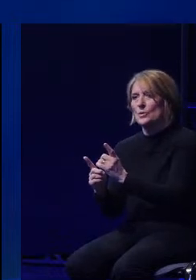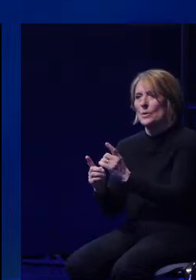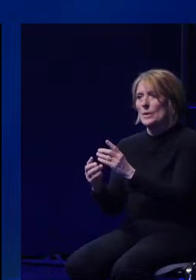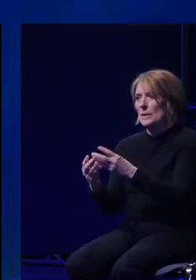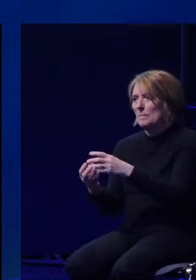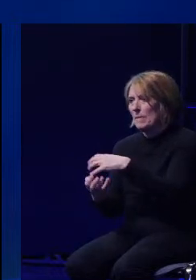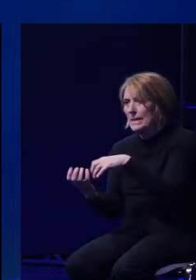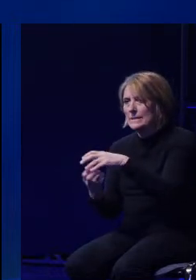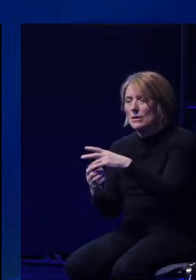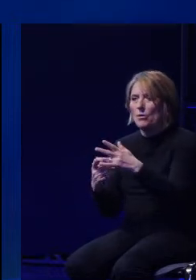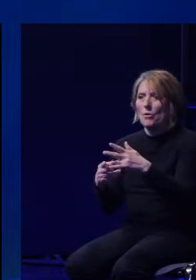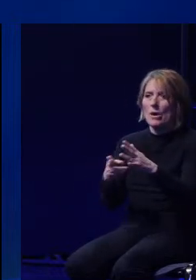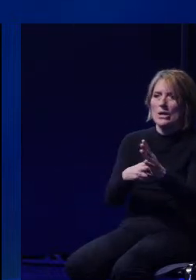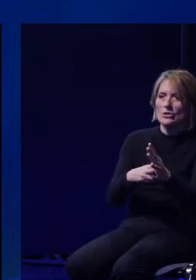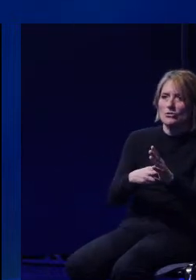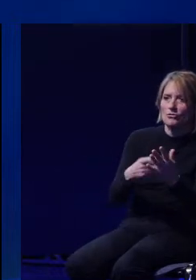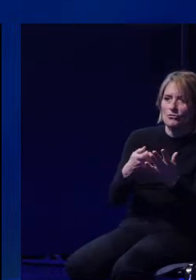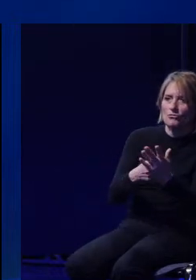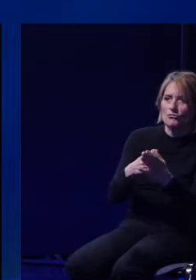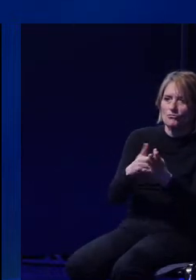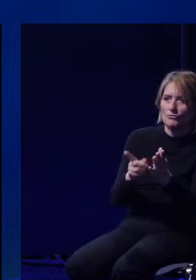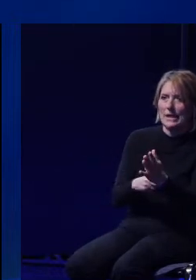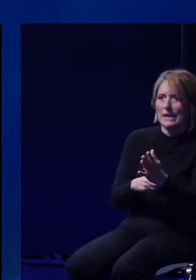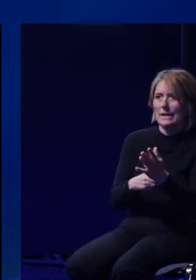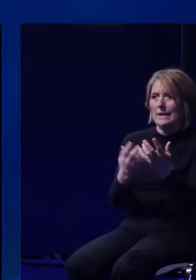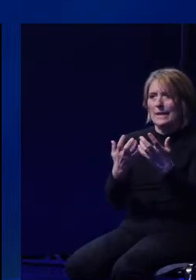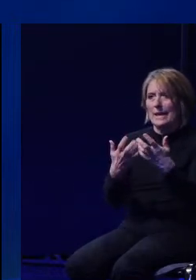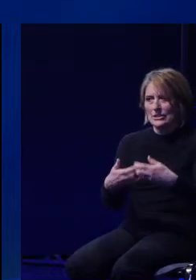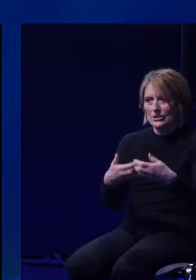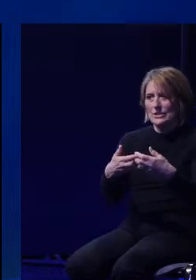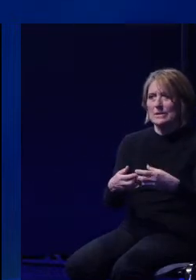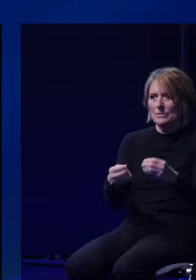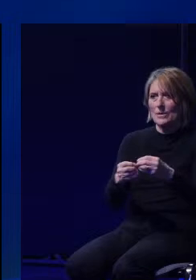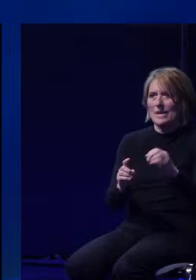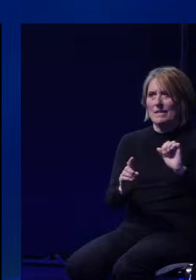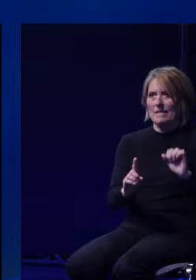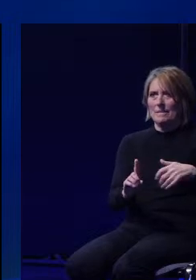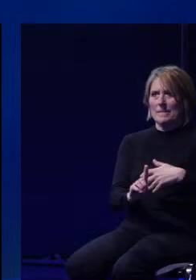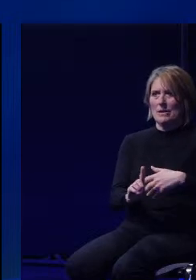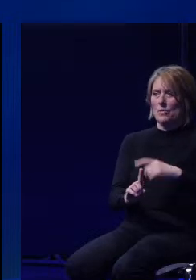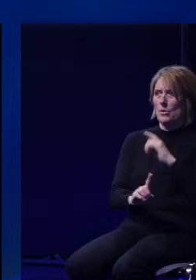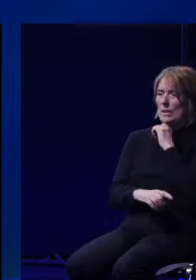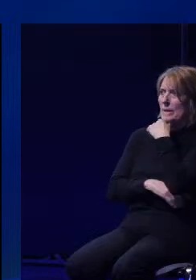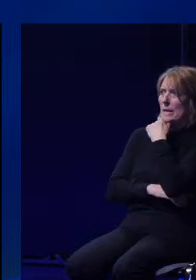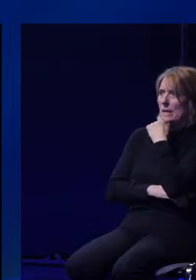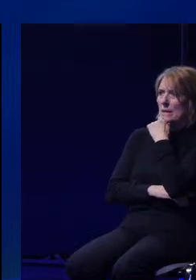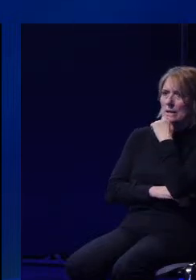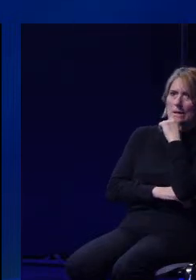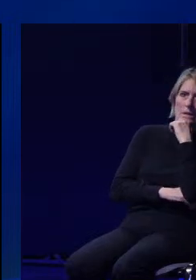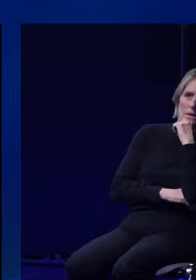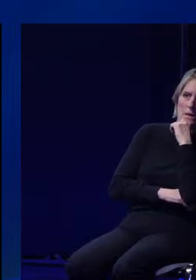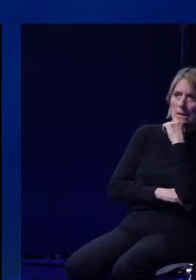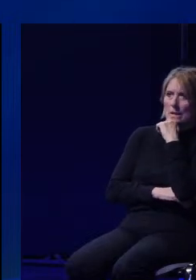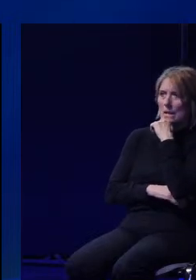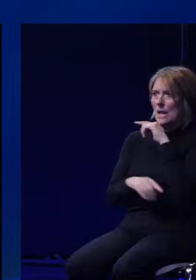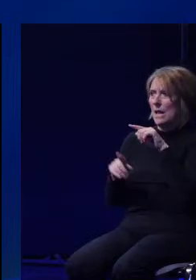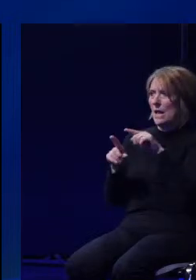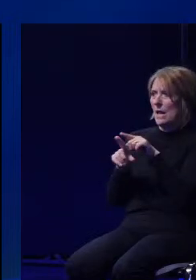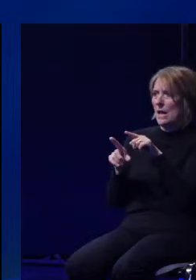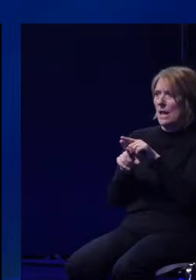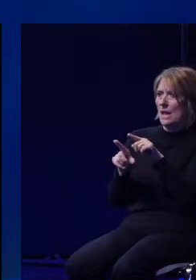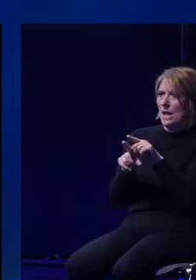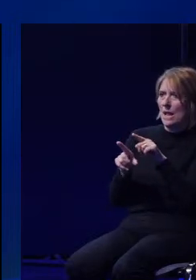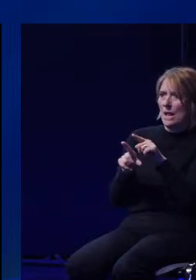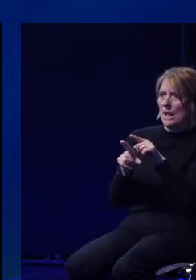that sort of background will find themselves sitting in a friggin' airplane cockpit where